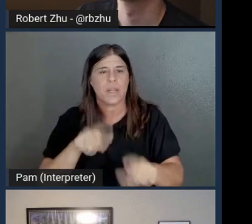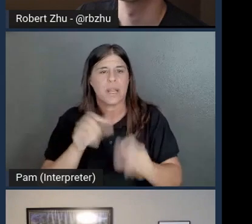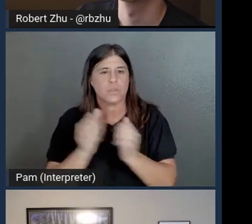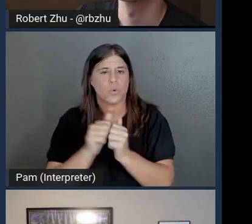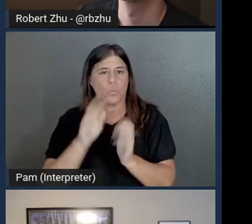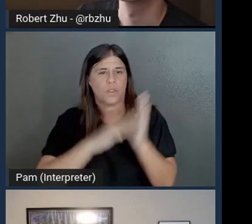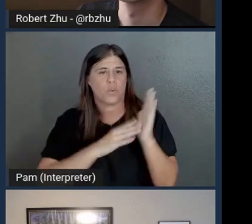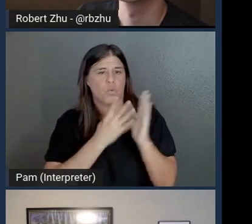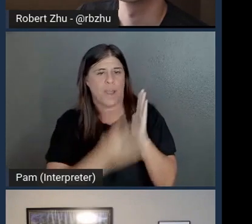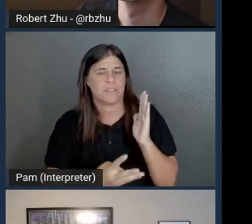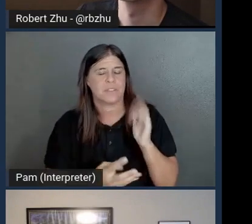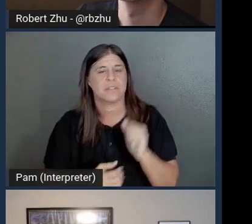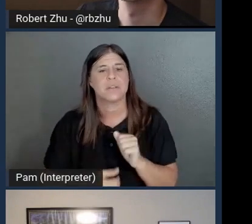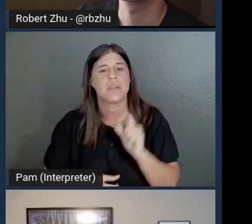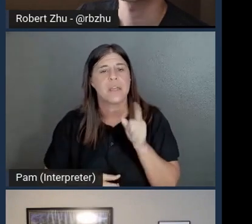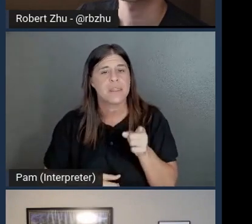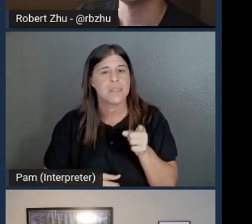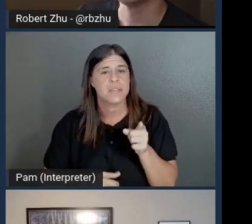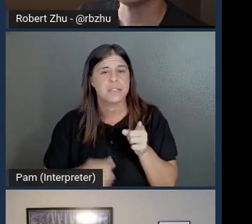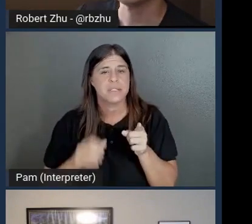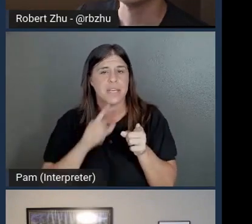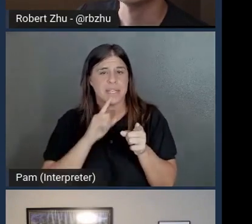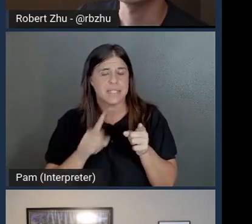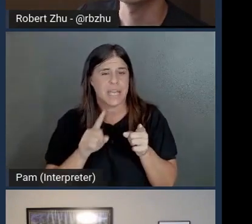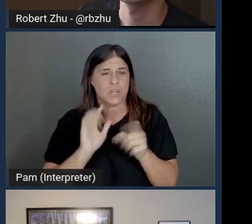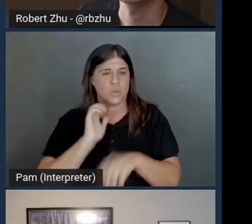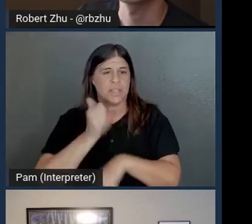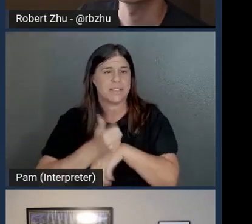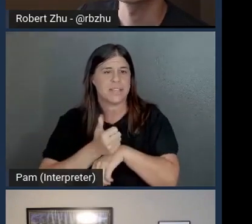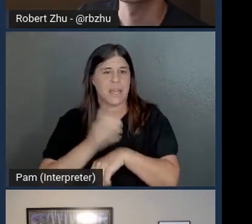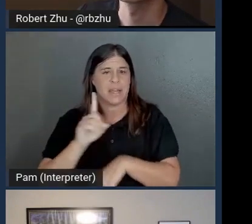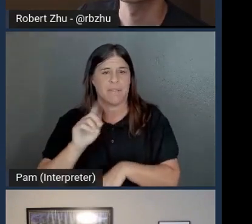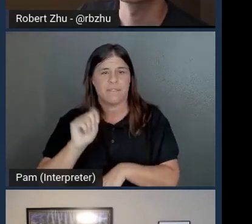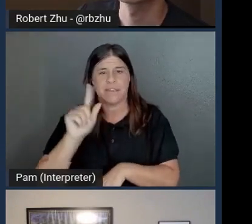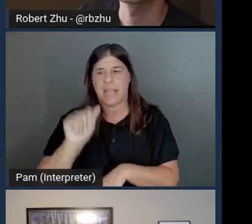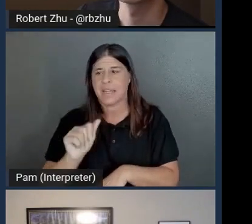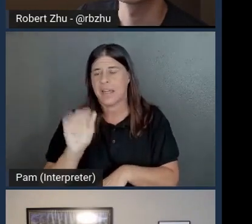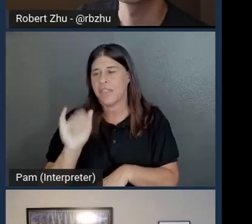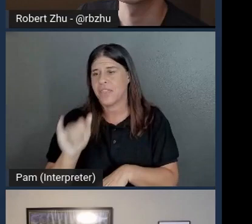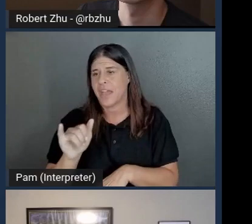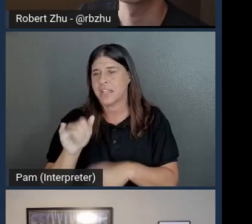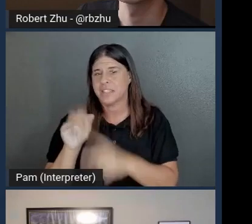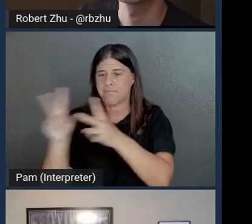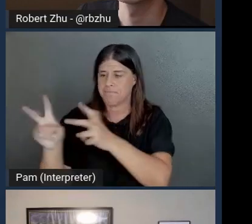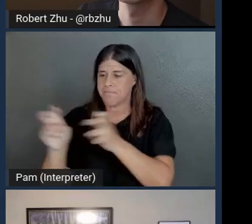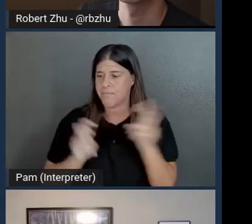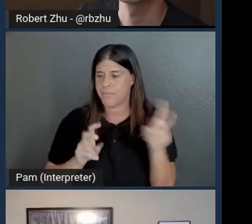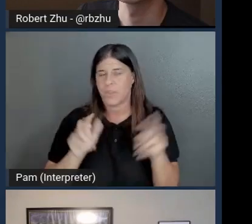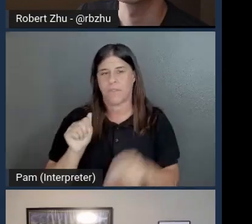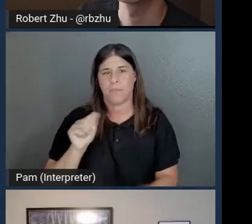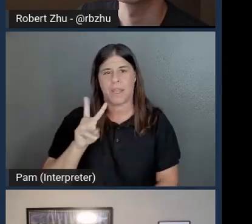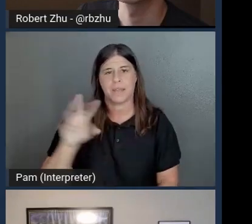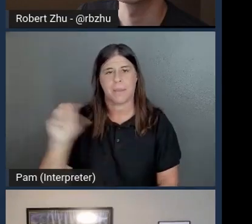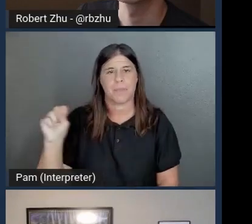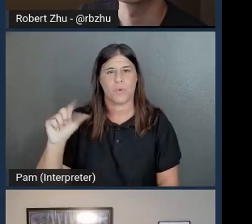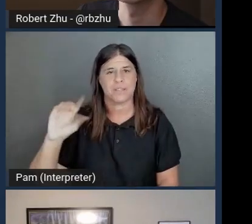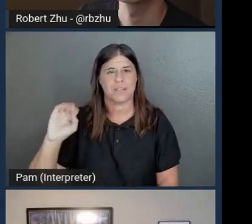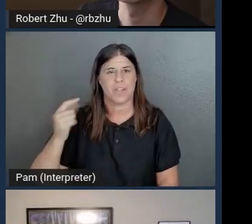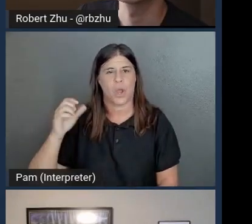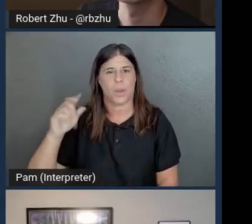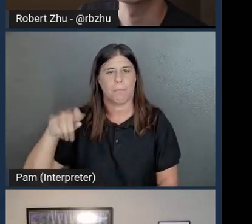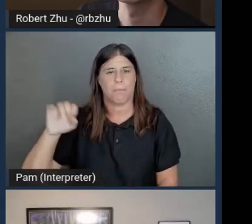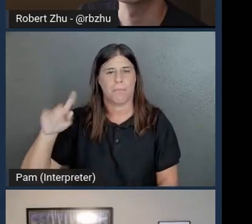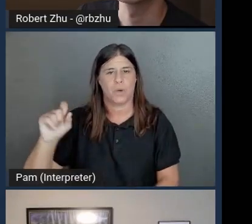graphs. In this case, it's actually a set of data that is extracted out of AWS blog posts. So we